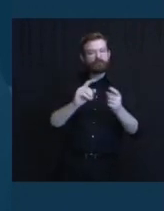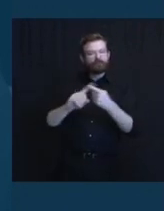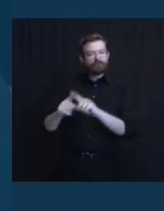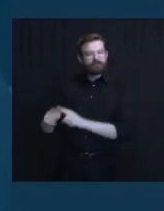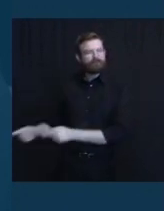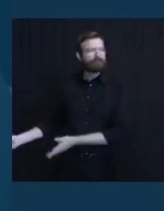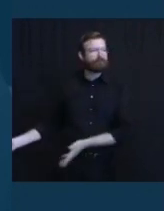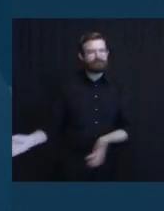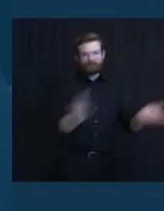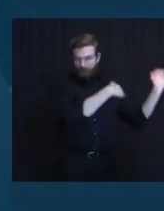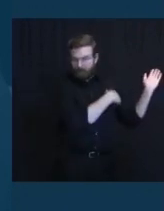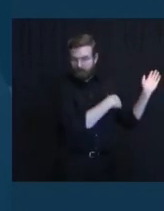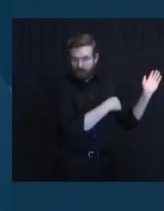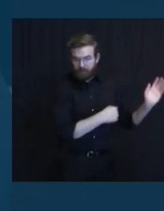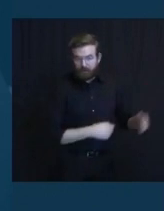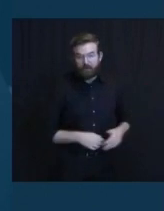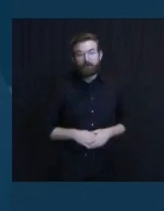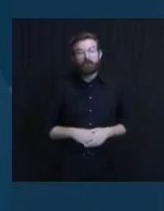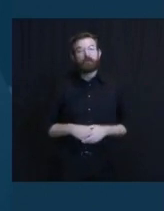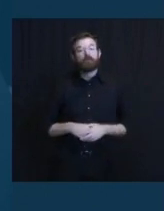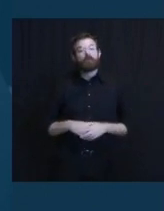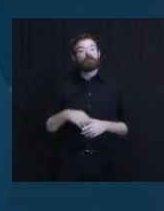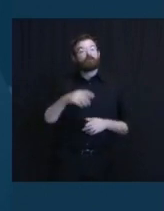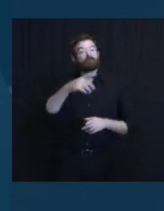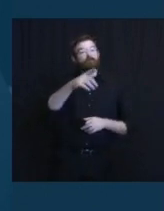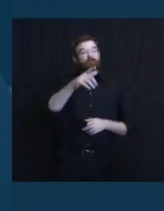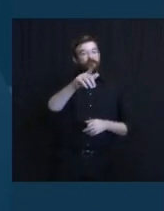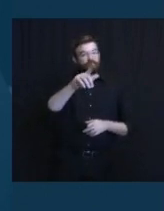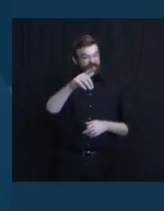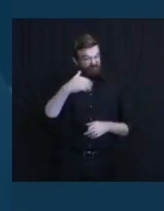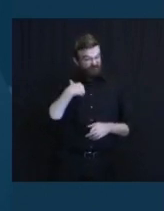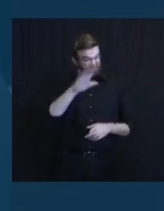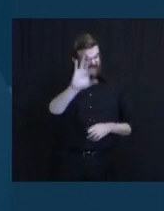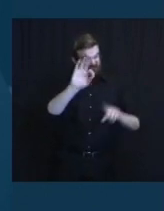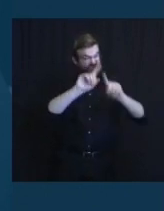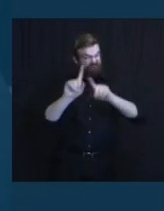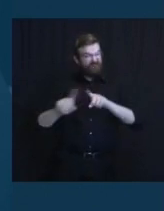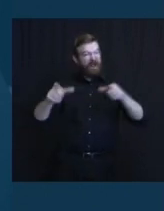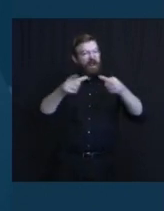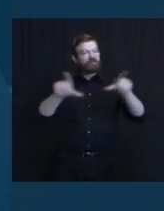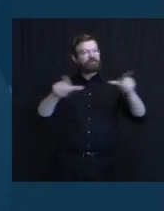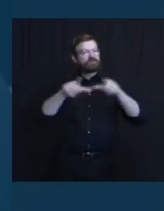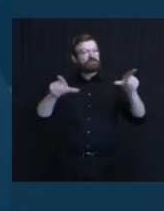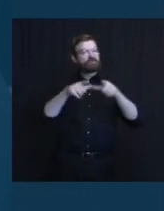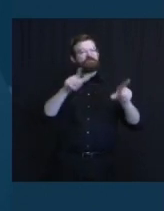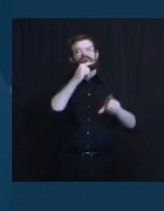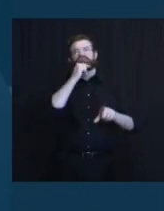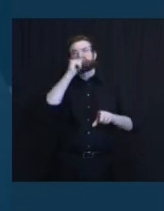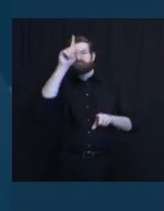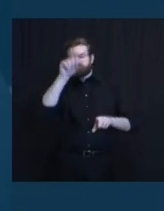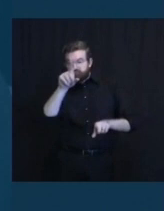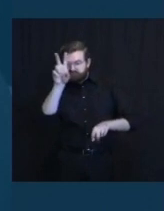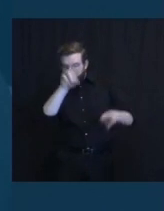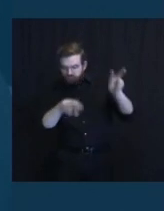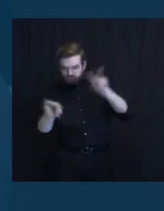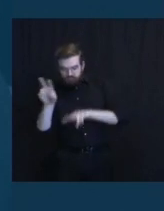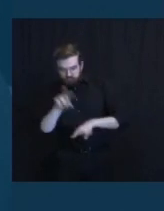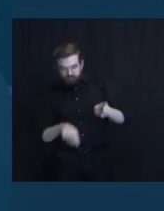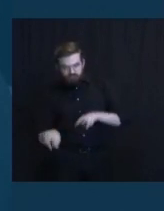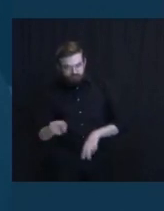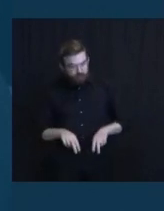sure, folks, that we have an accurate count. The census only happens once every 10 years, and if we are undercounted again, as I mentioned, as we